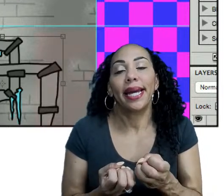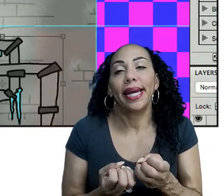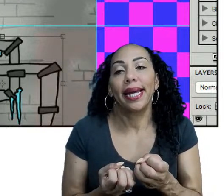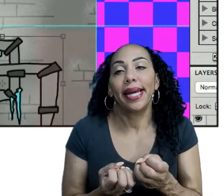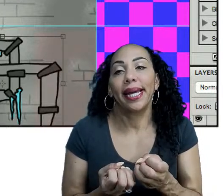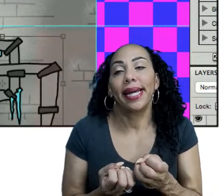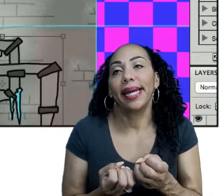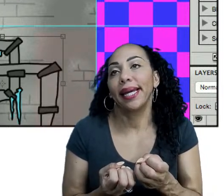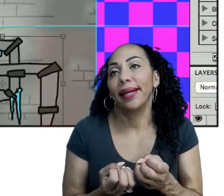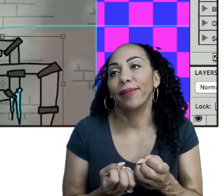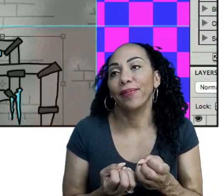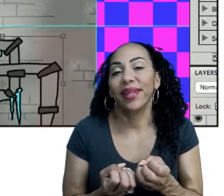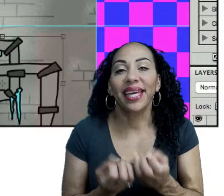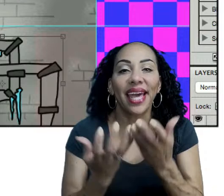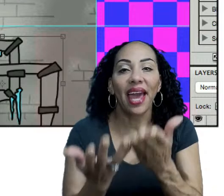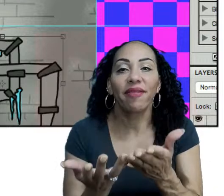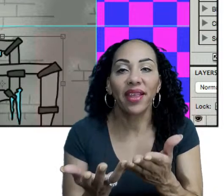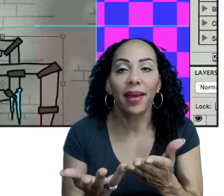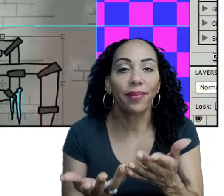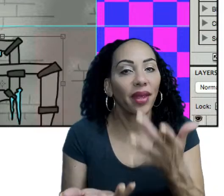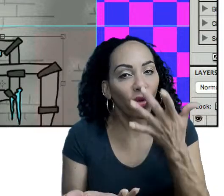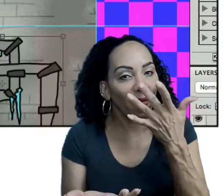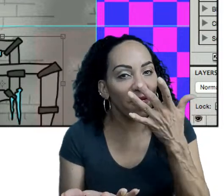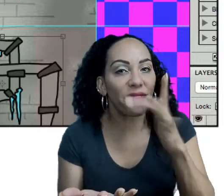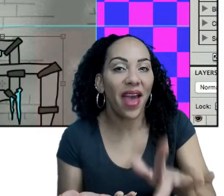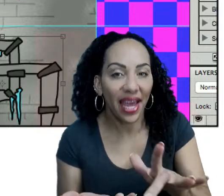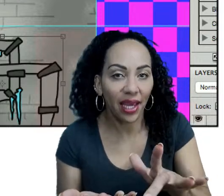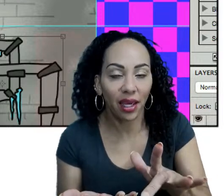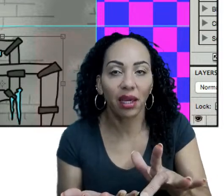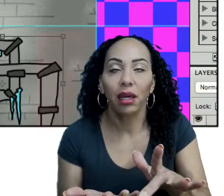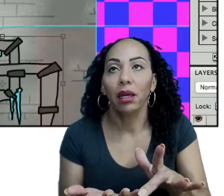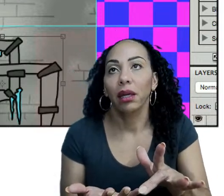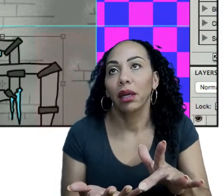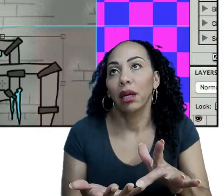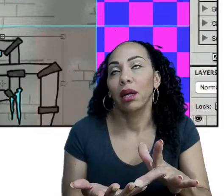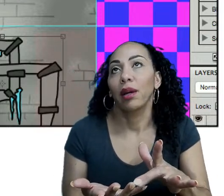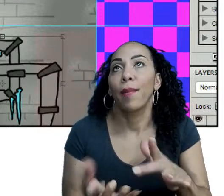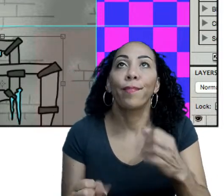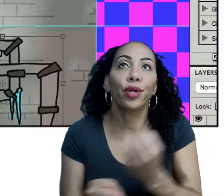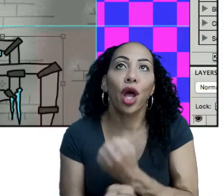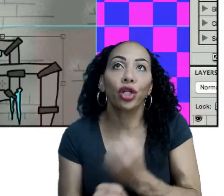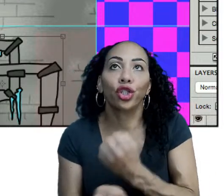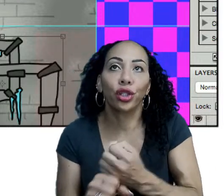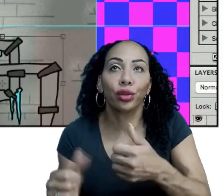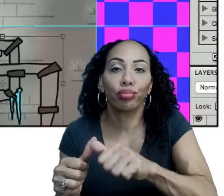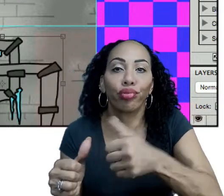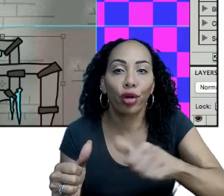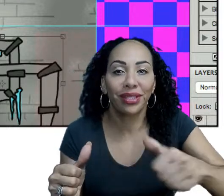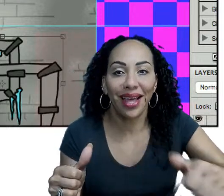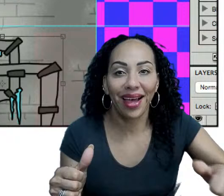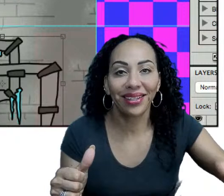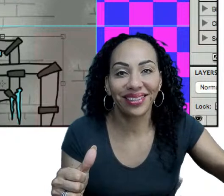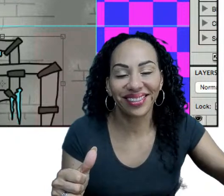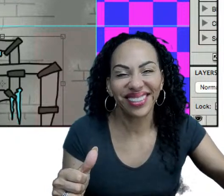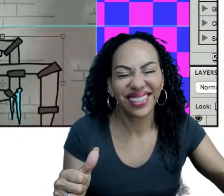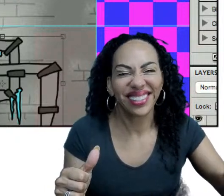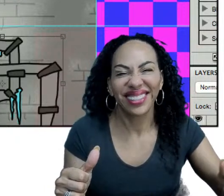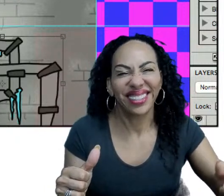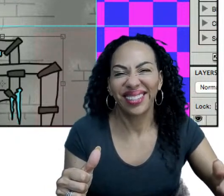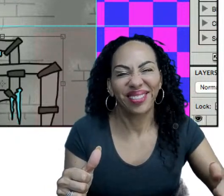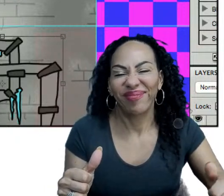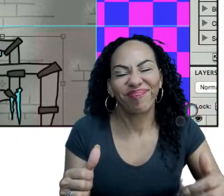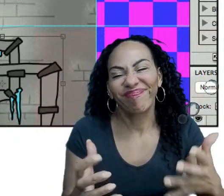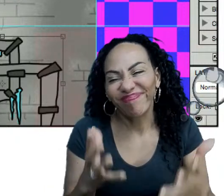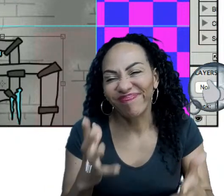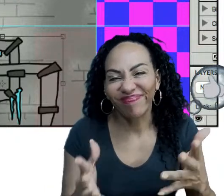vetoing stuff and by not being an expert in the room. We'd not necessarily given them the best chance of developing